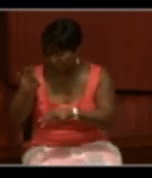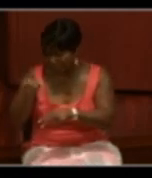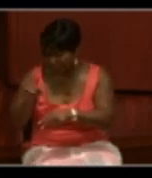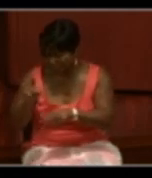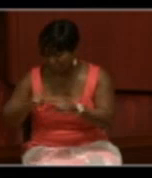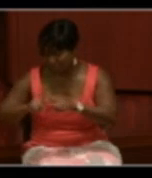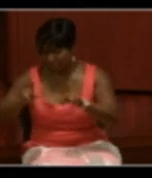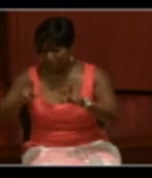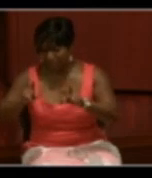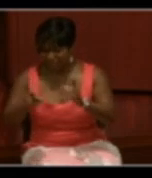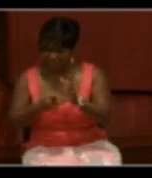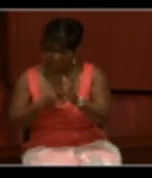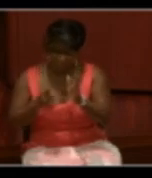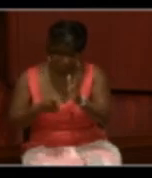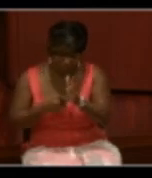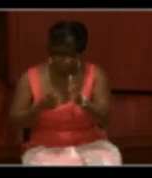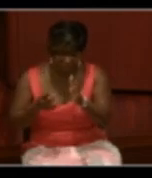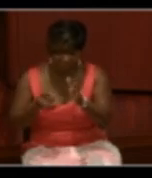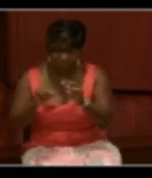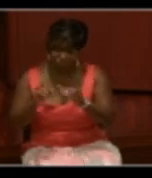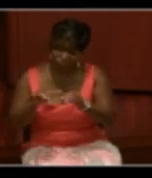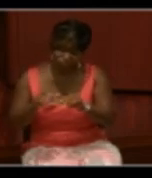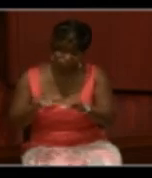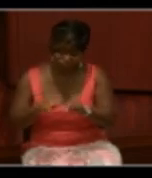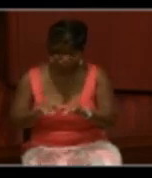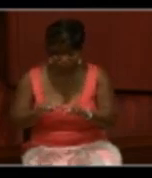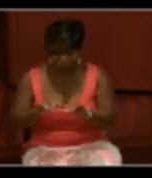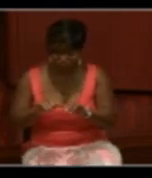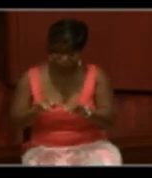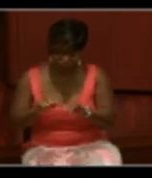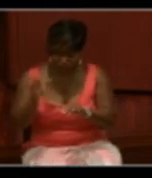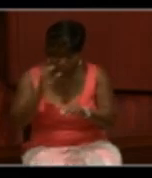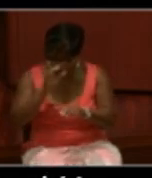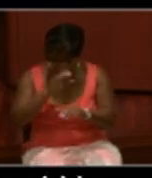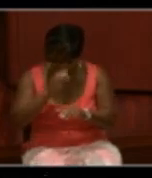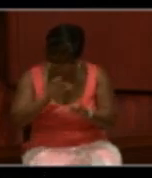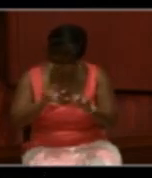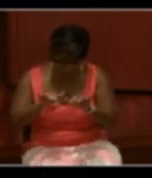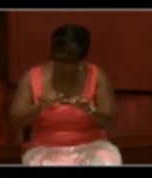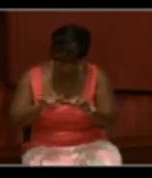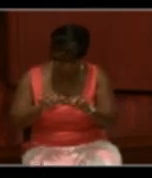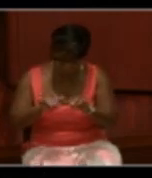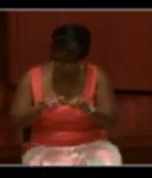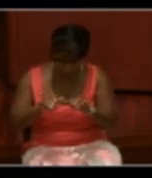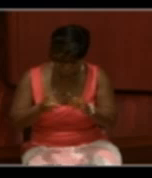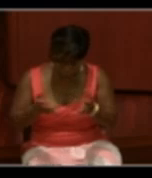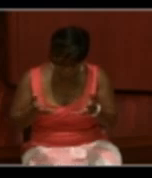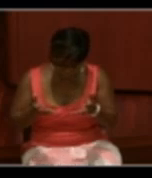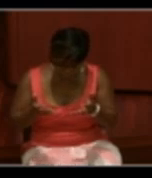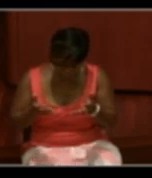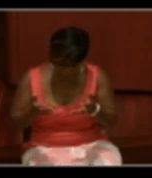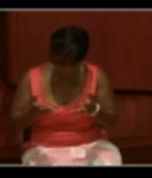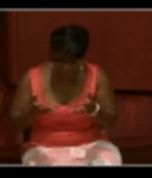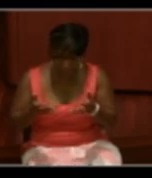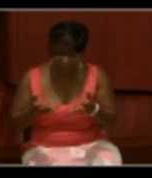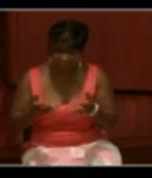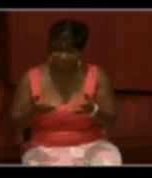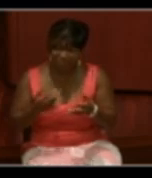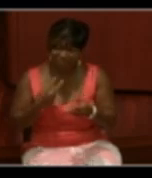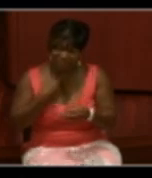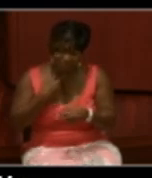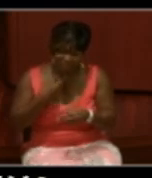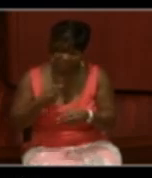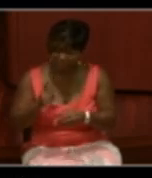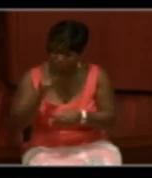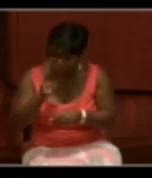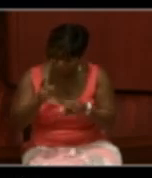because sometimes if you enter this into the database and you adhere to that rigid